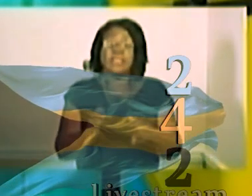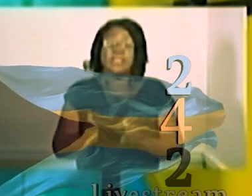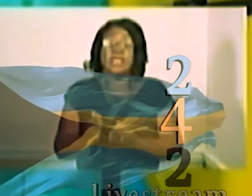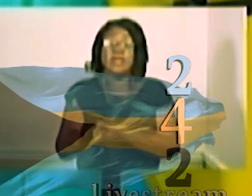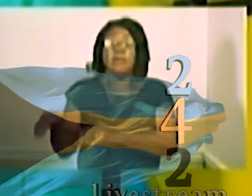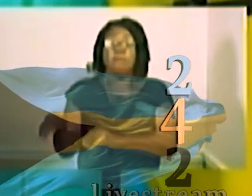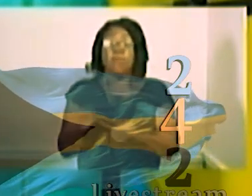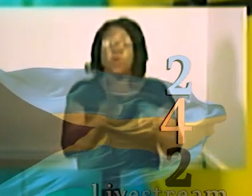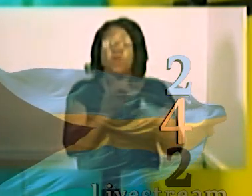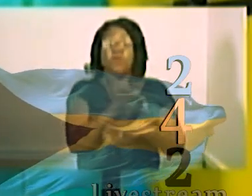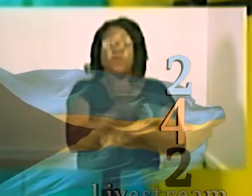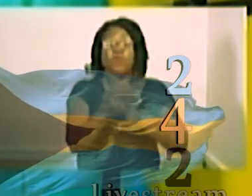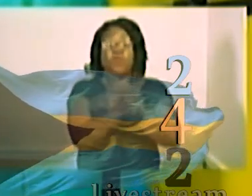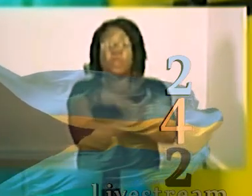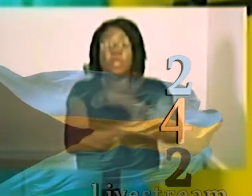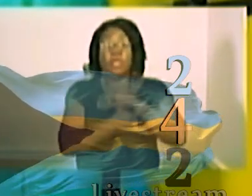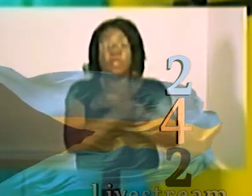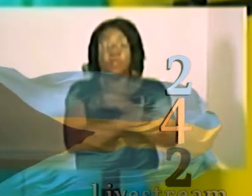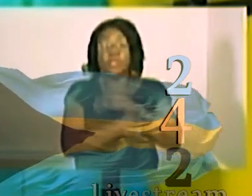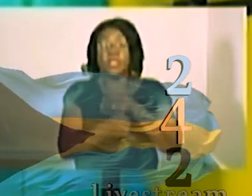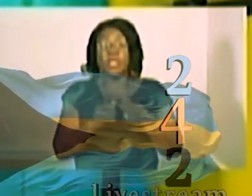We anticipate that we will have